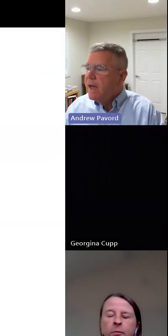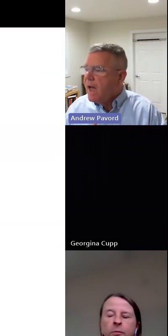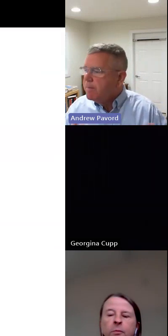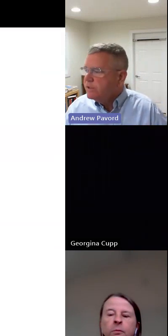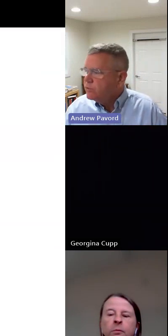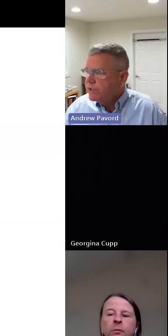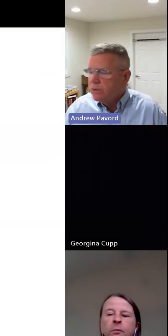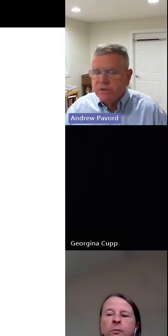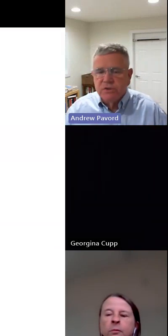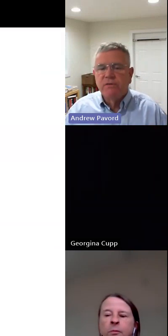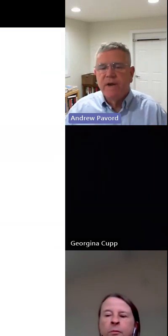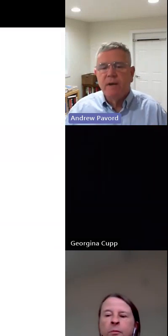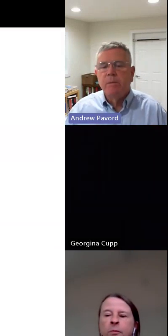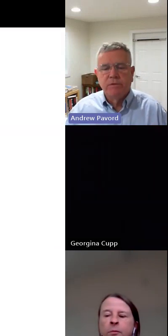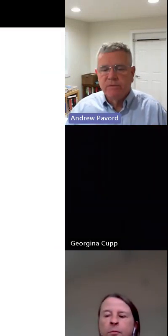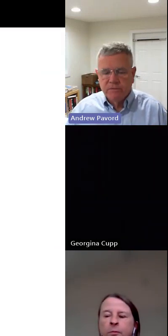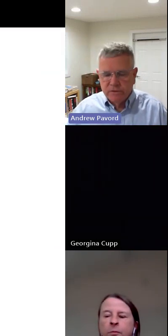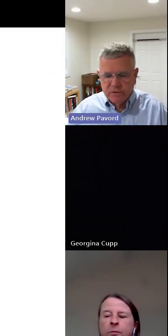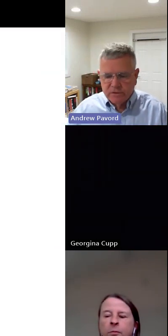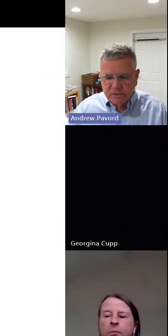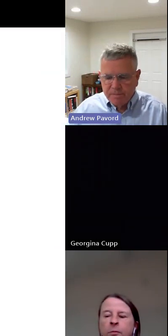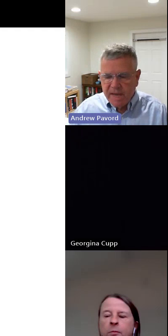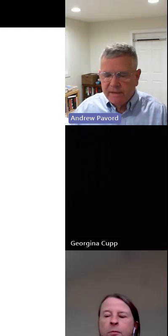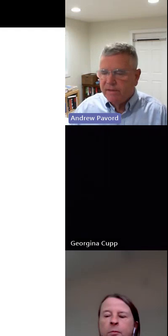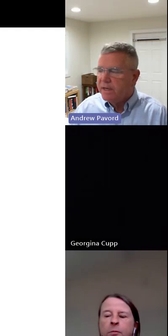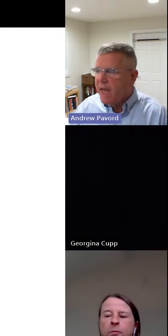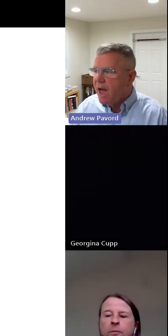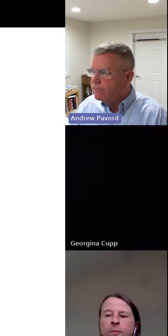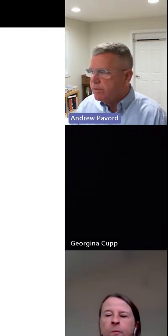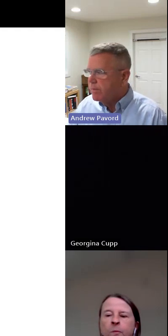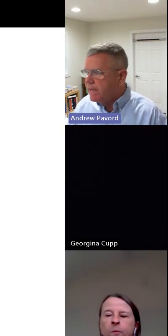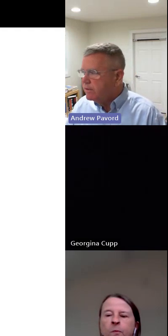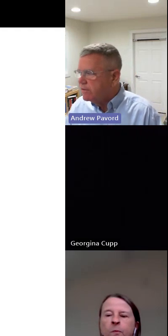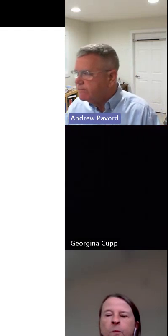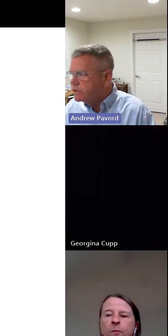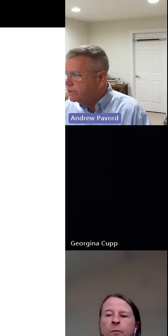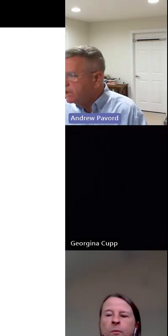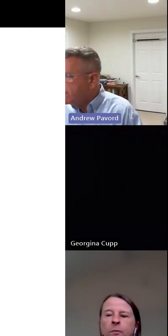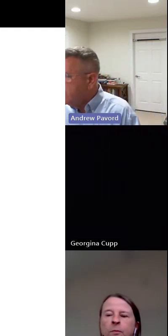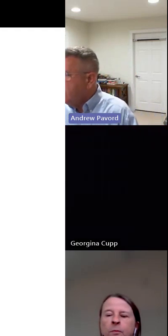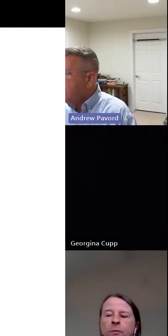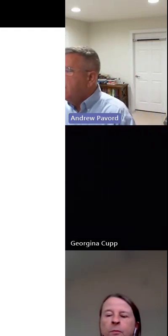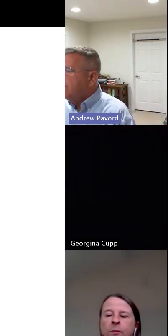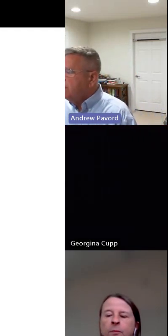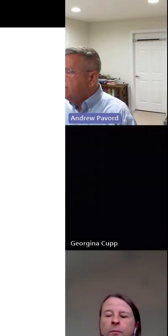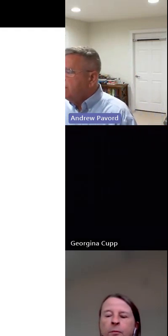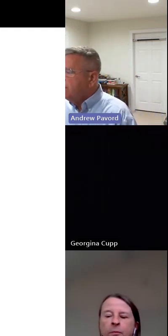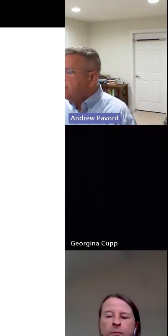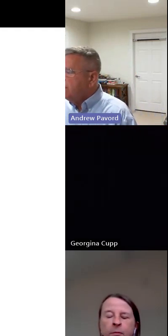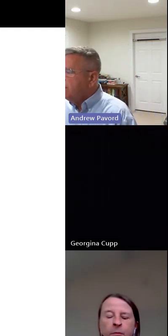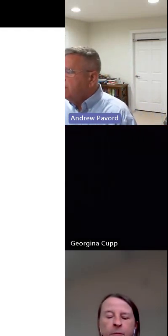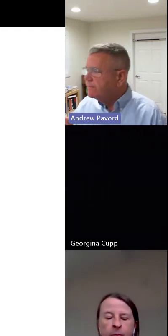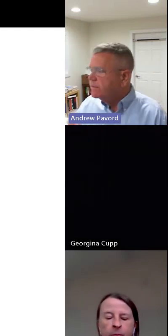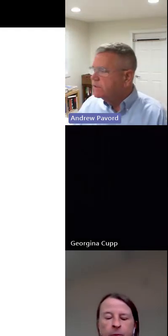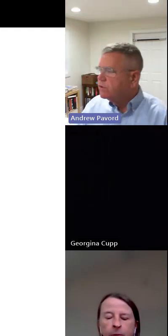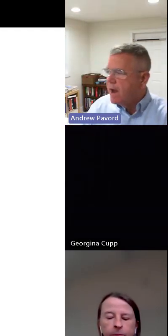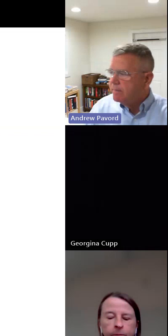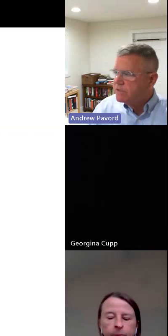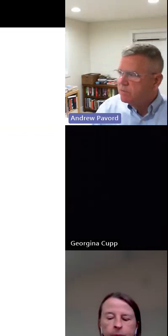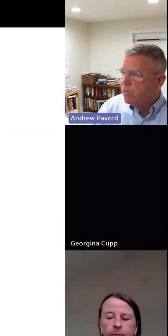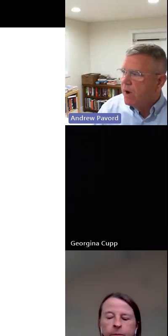OMB how much resources are available to spend in the account for the remainder of the fiscal year. And then there's Appendix